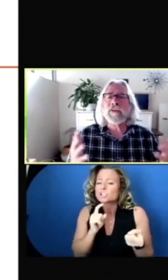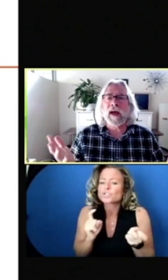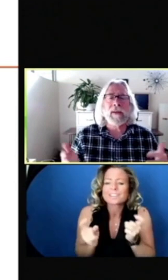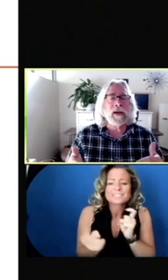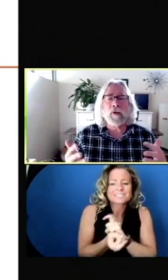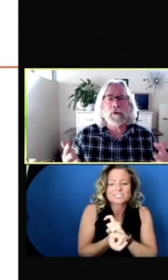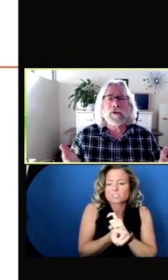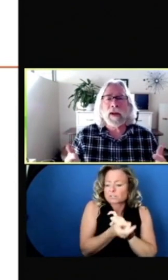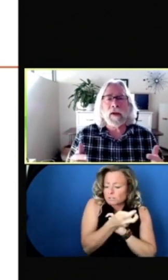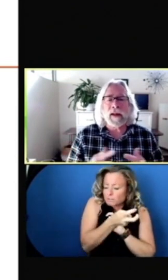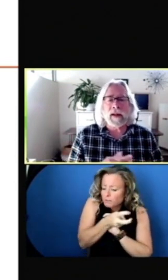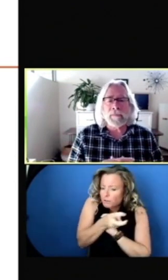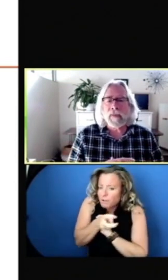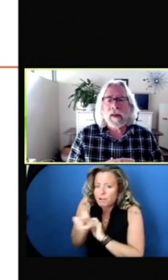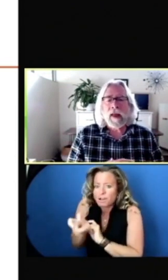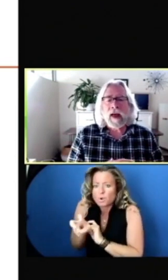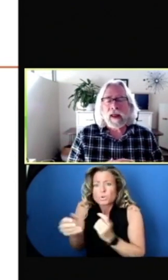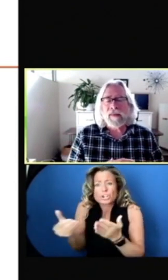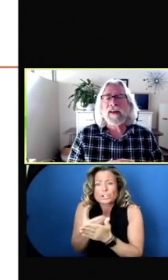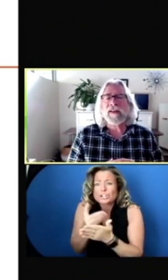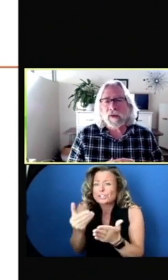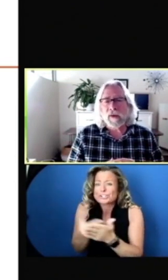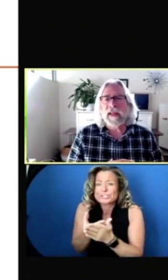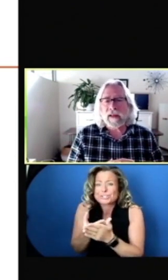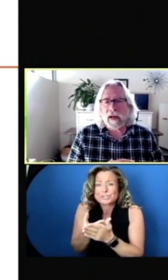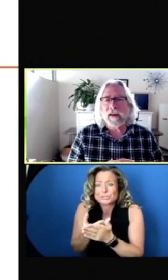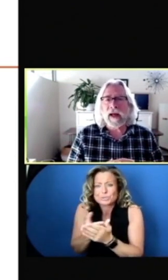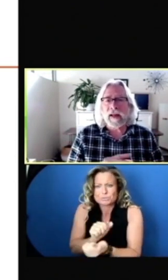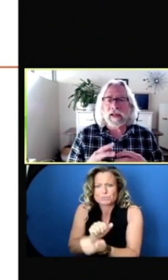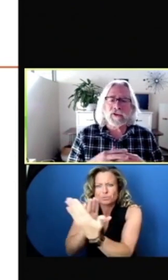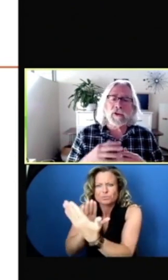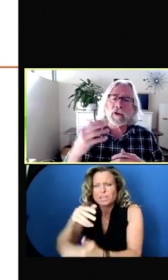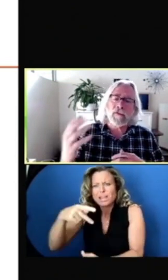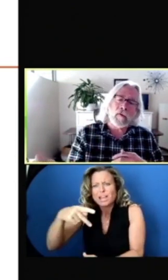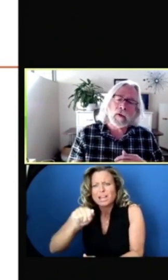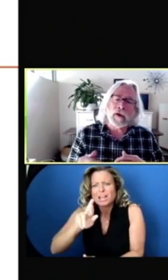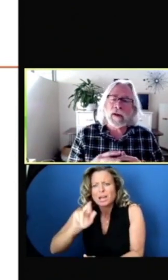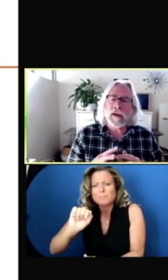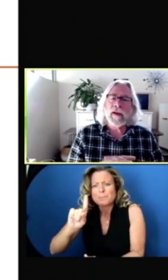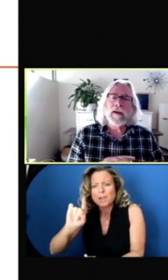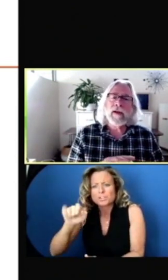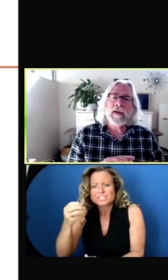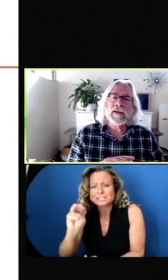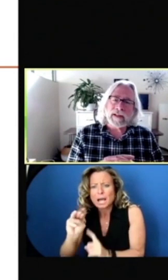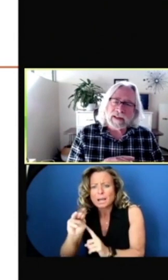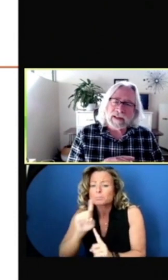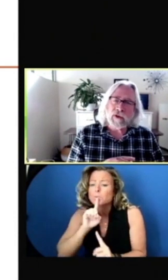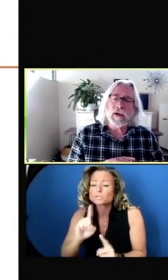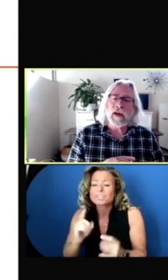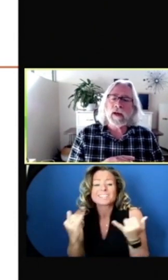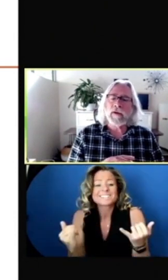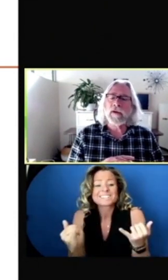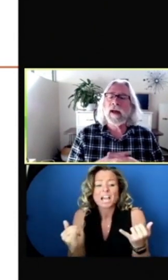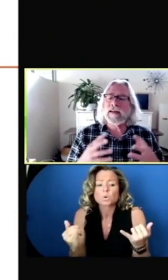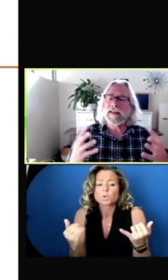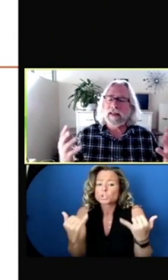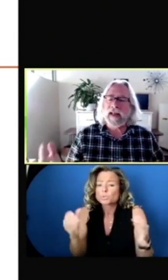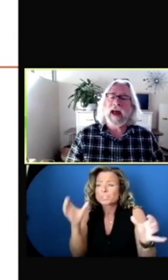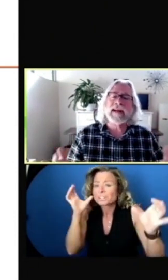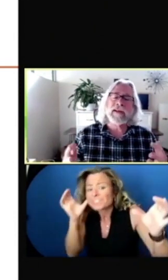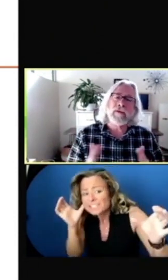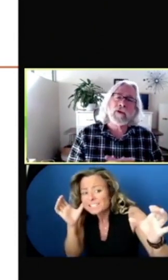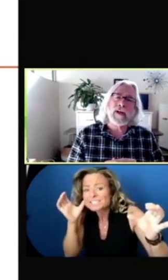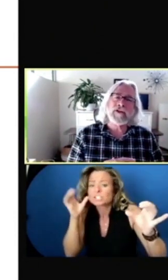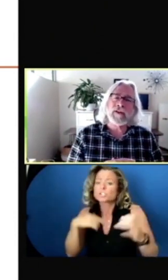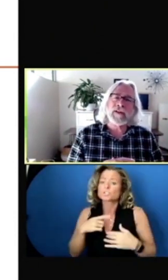whole new time and a whole new paradigm. And I think it's really incumbent on us to look forward, to listen to one another, as I said,